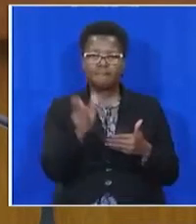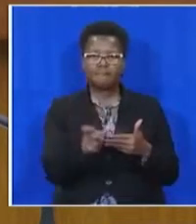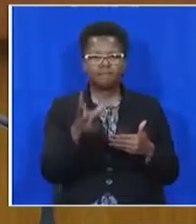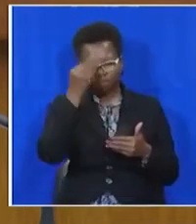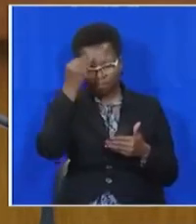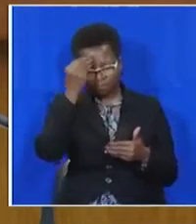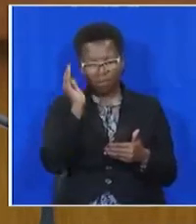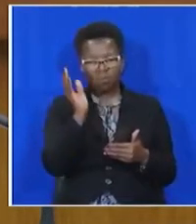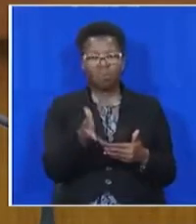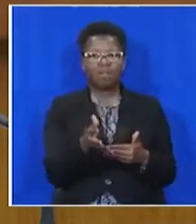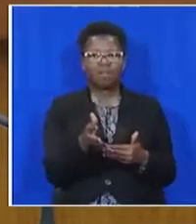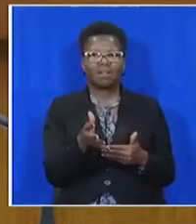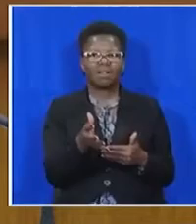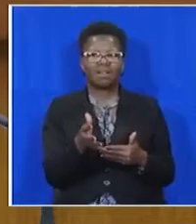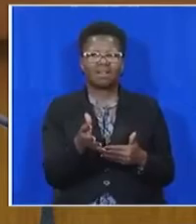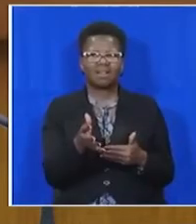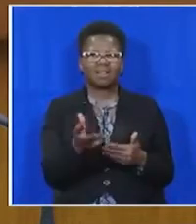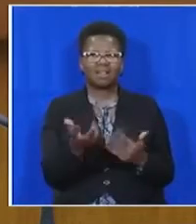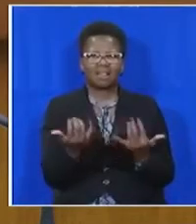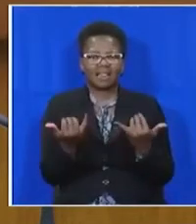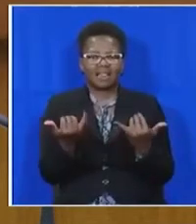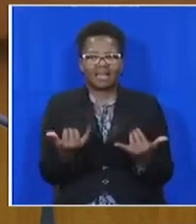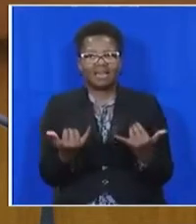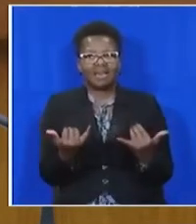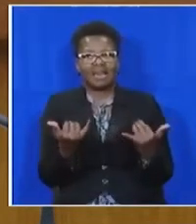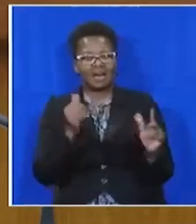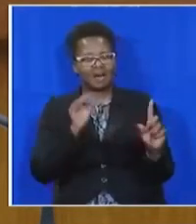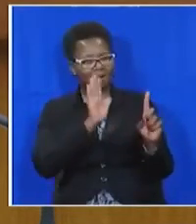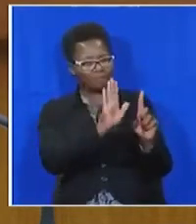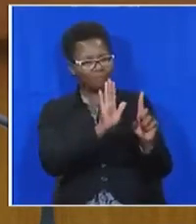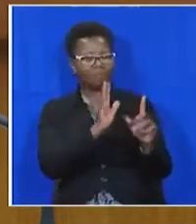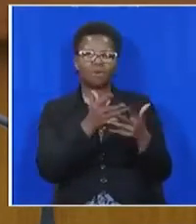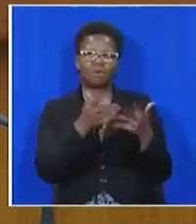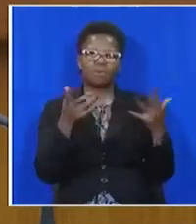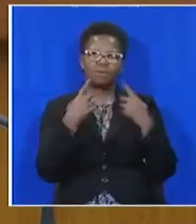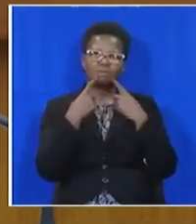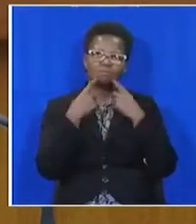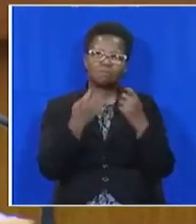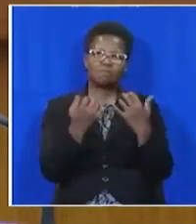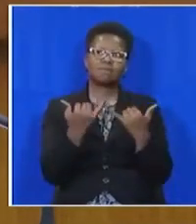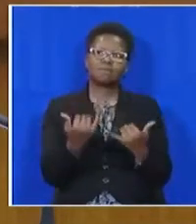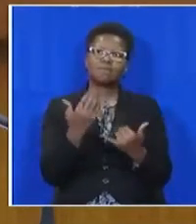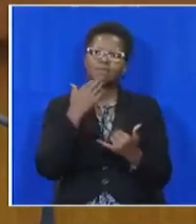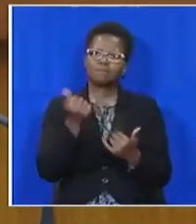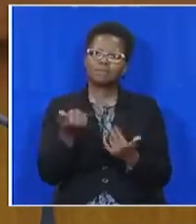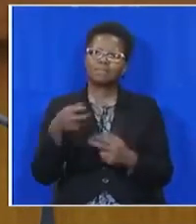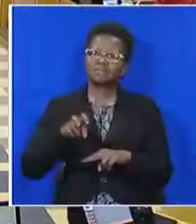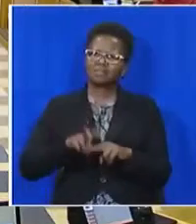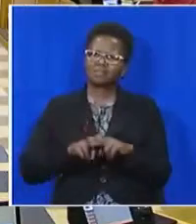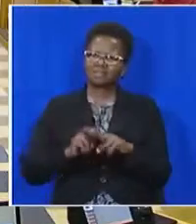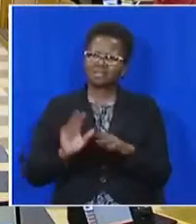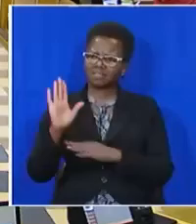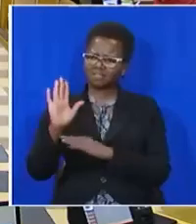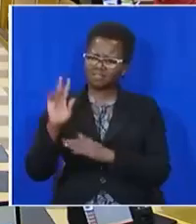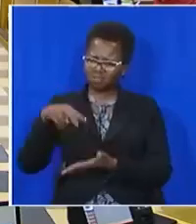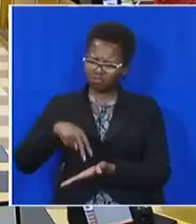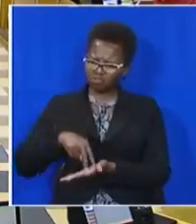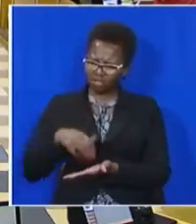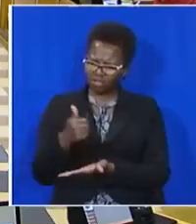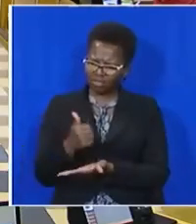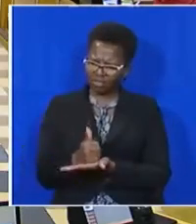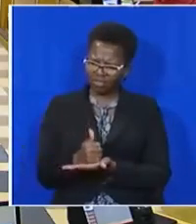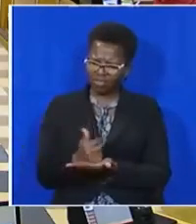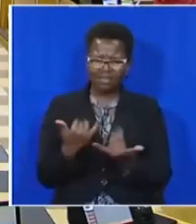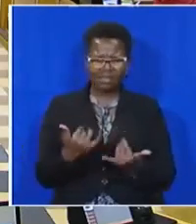legendary code is our battle cry as we take on this House debates, which are said that. On a point of order, Will you take your seat, please? this